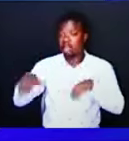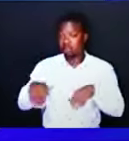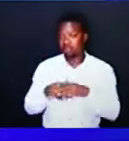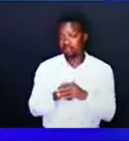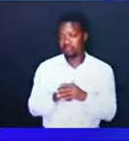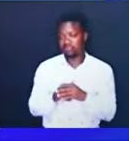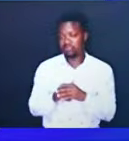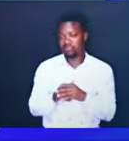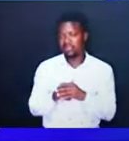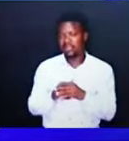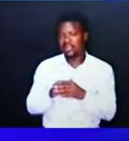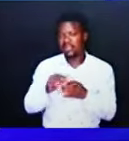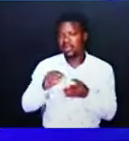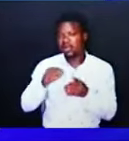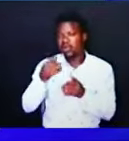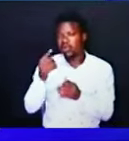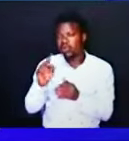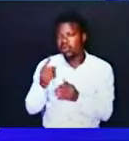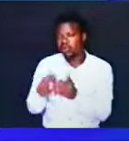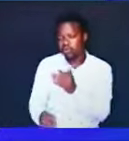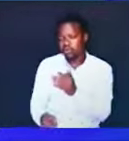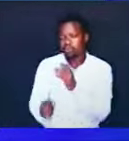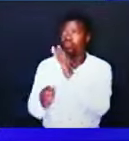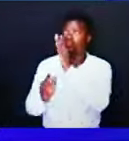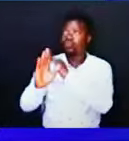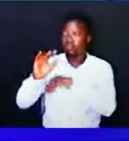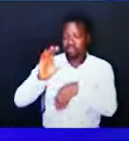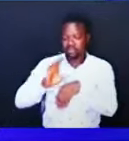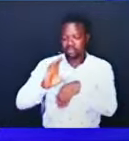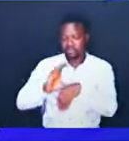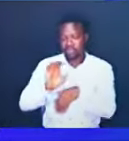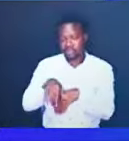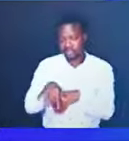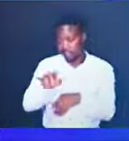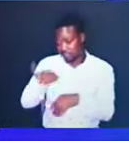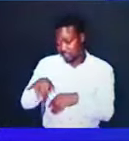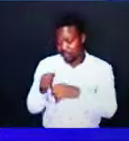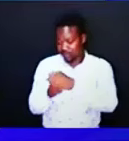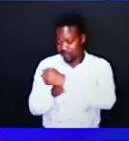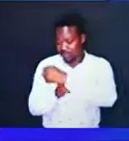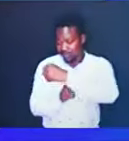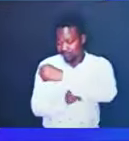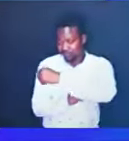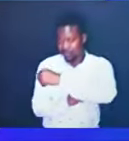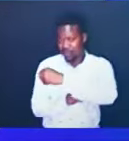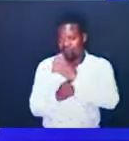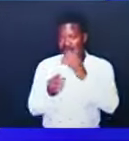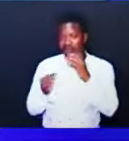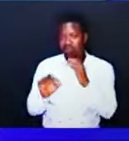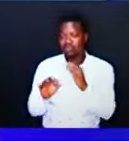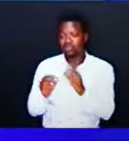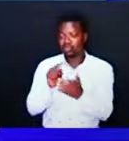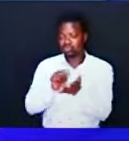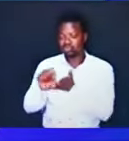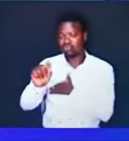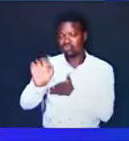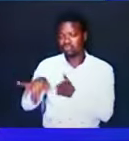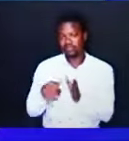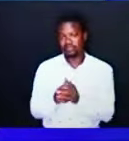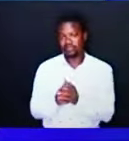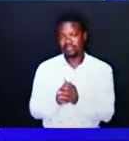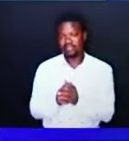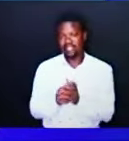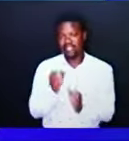household, which is the church of the living God, the pillar and foundation of the truth. Now say,